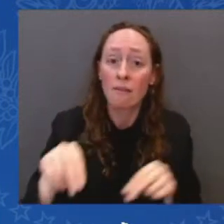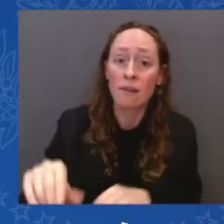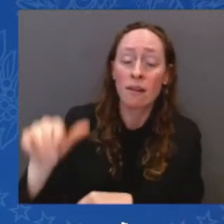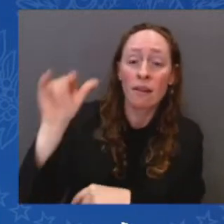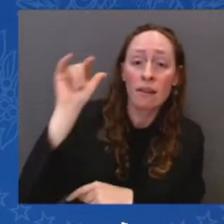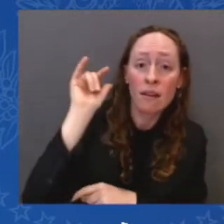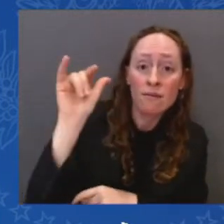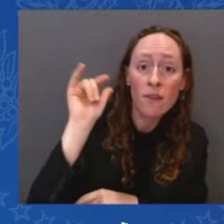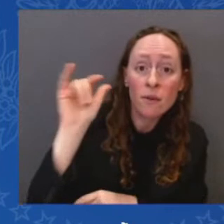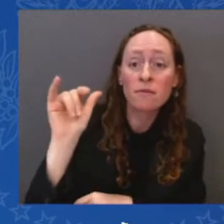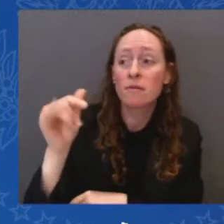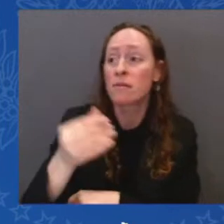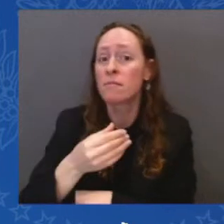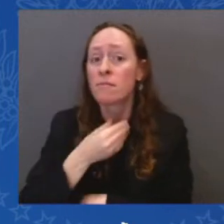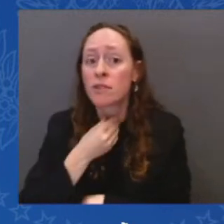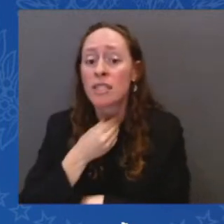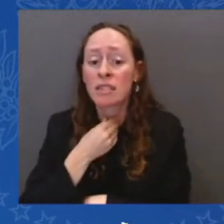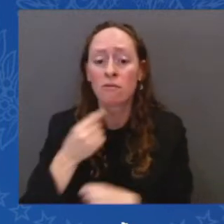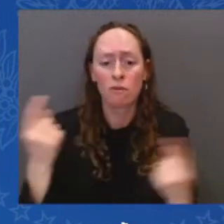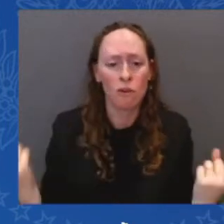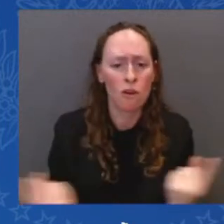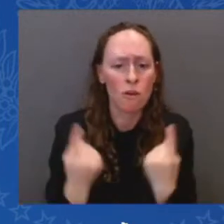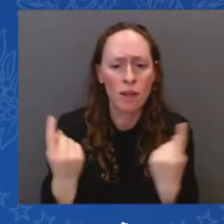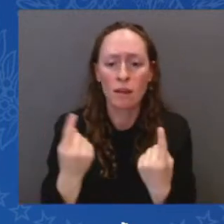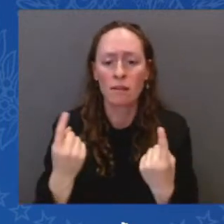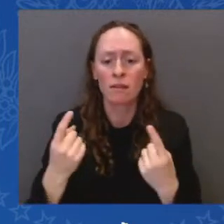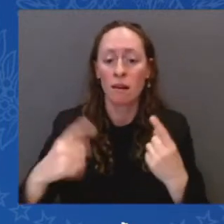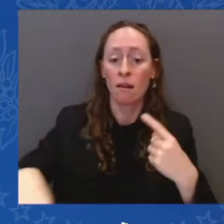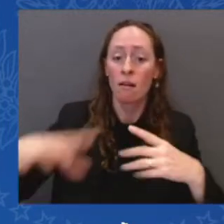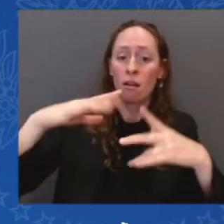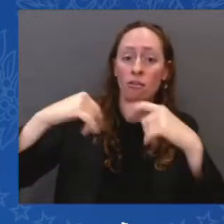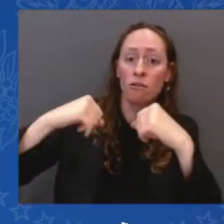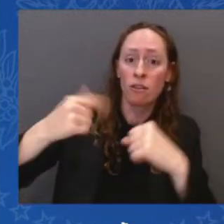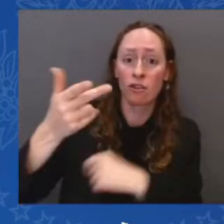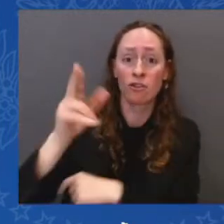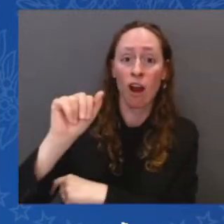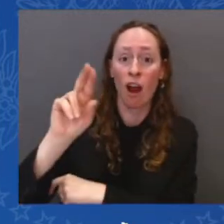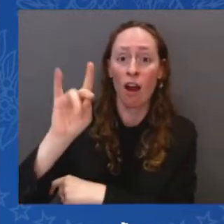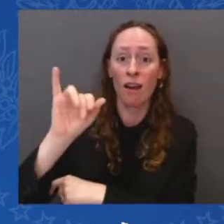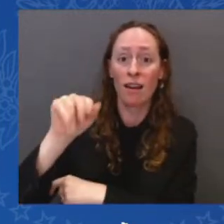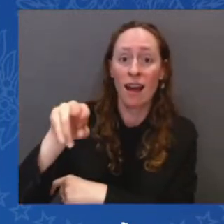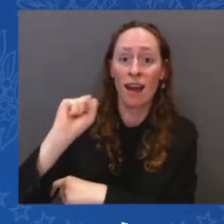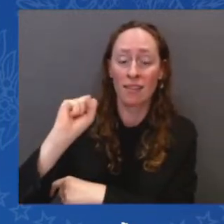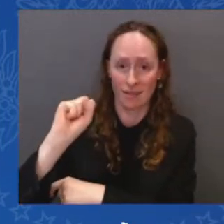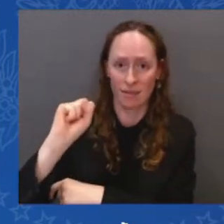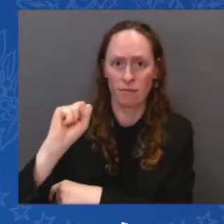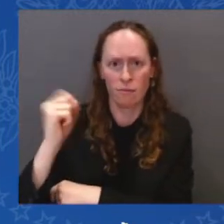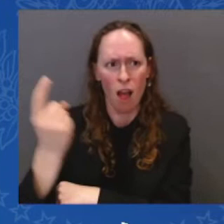And in retirement, he'll have more time for his second favorite joint force.